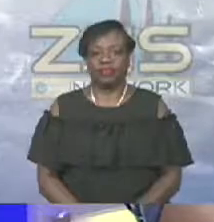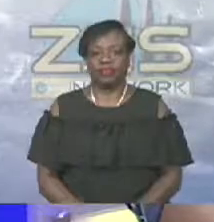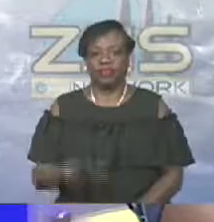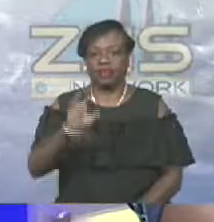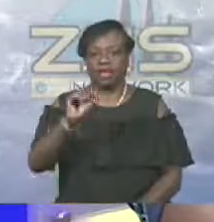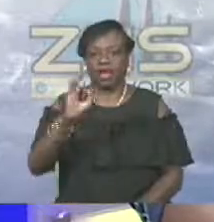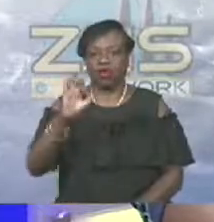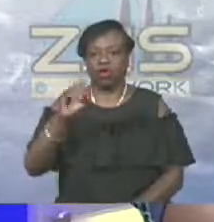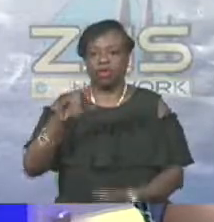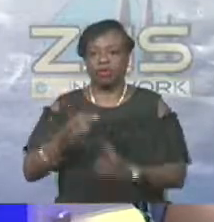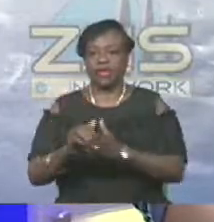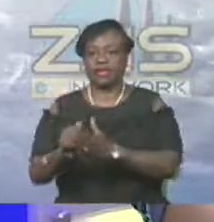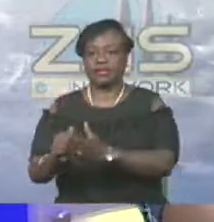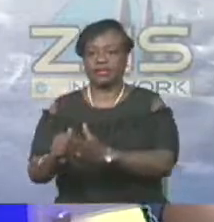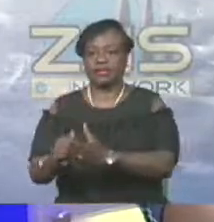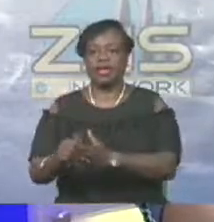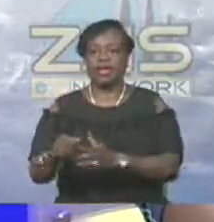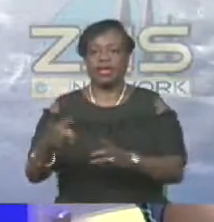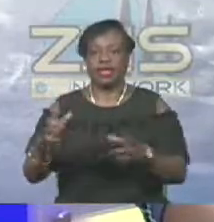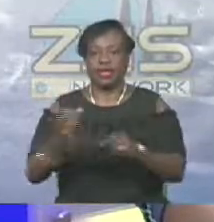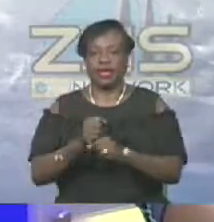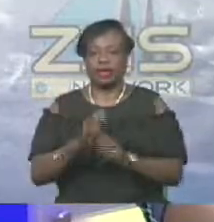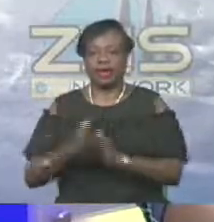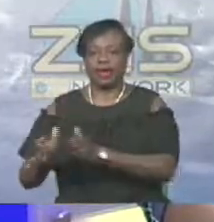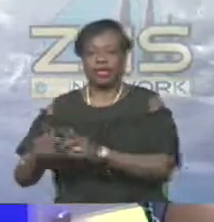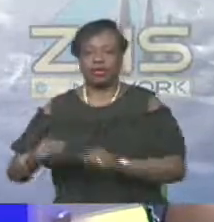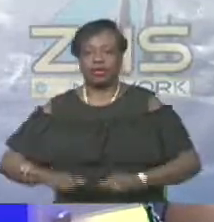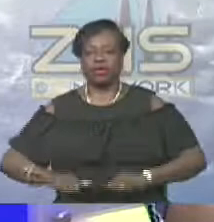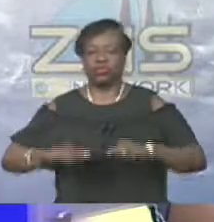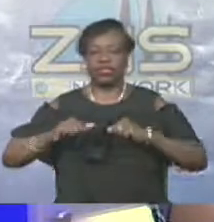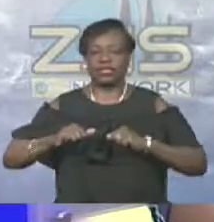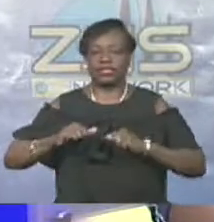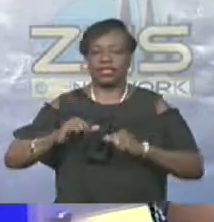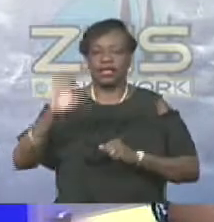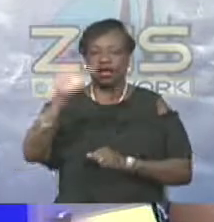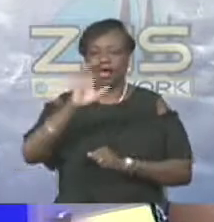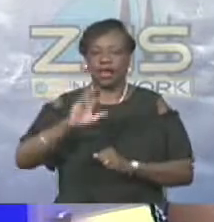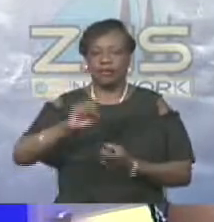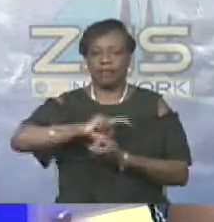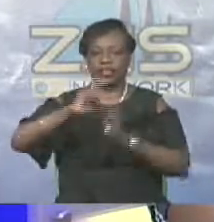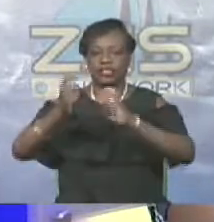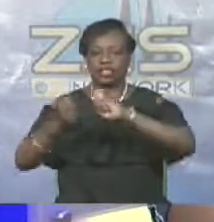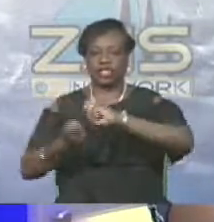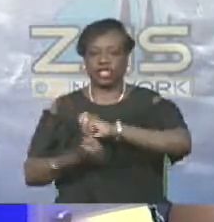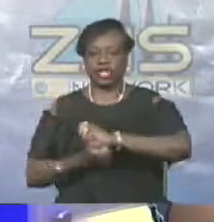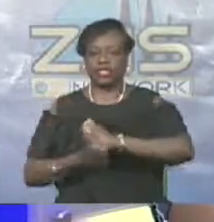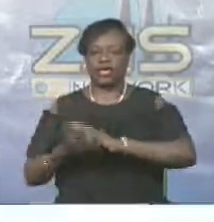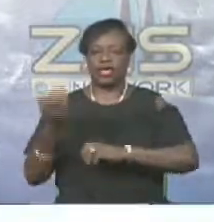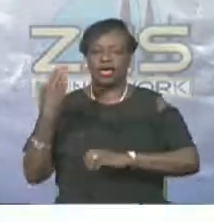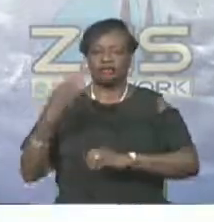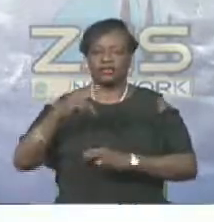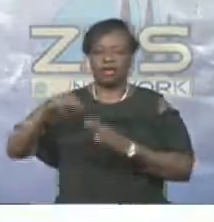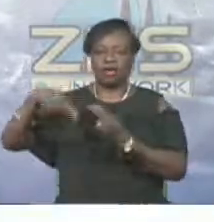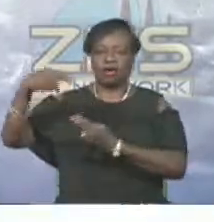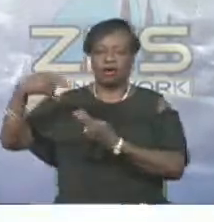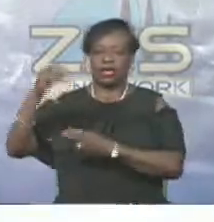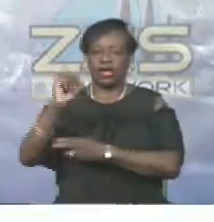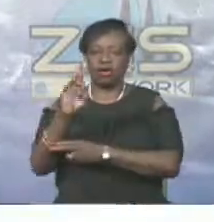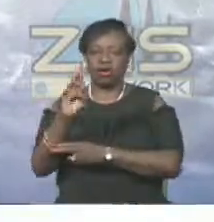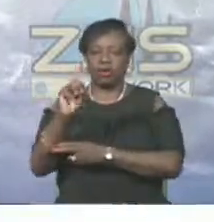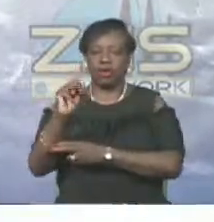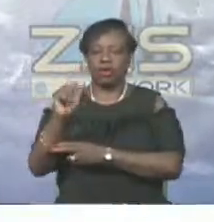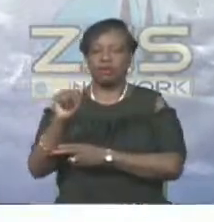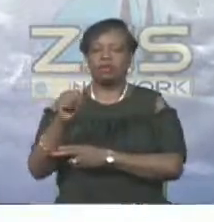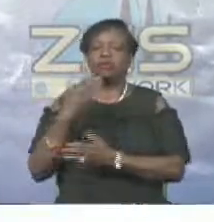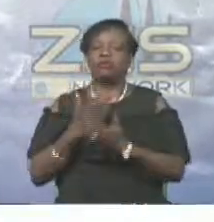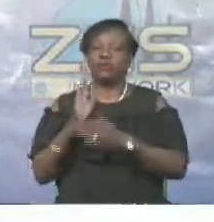Caricom leaders are devising a plan to address the effects of climate change in the wake of Hurricane Irma. Good evening, everyone.